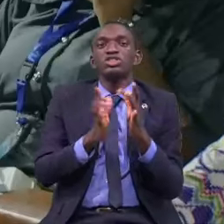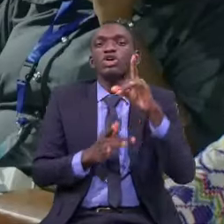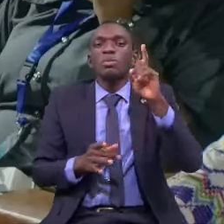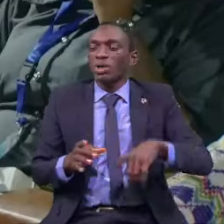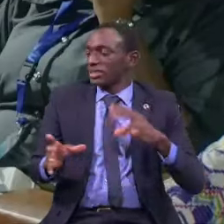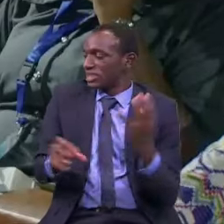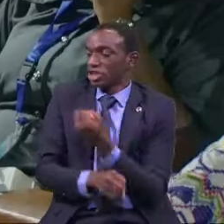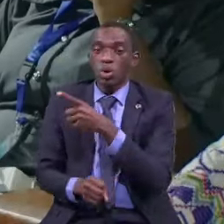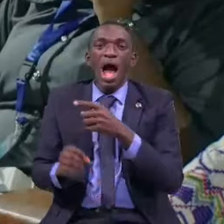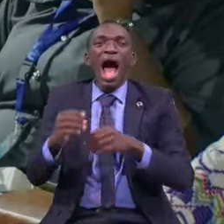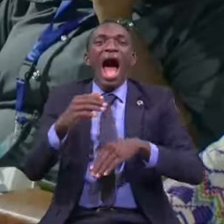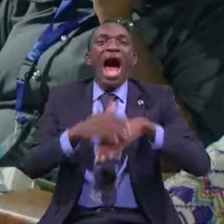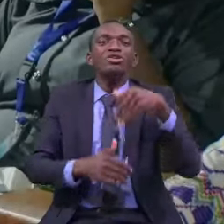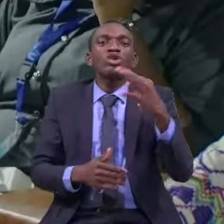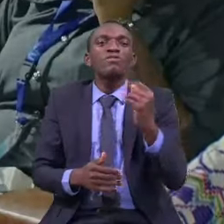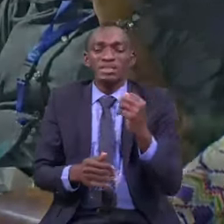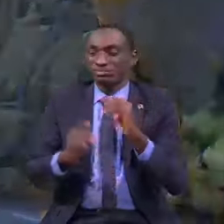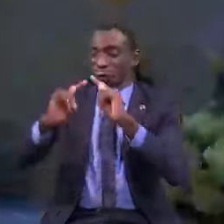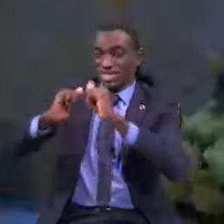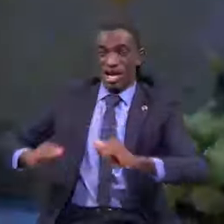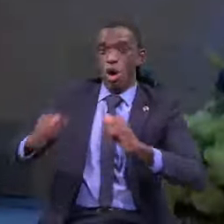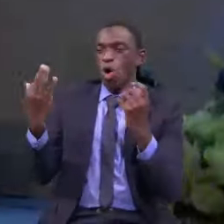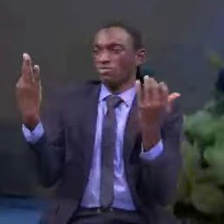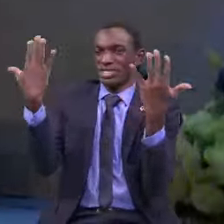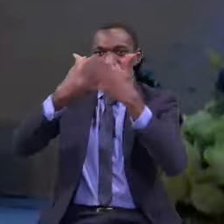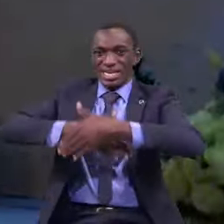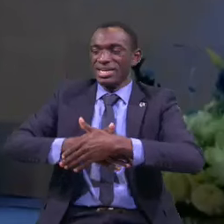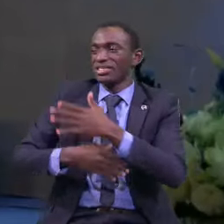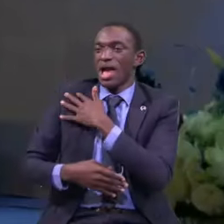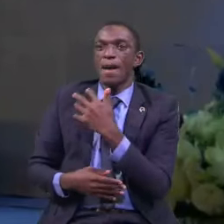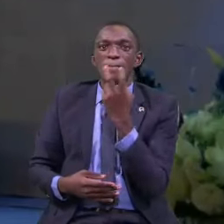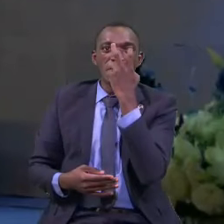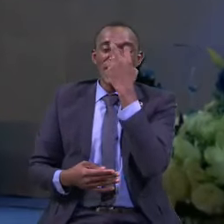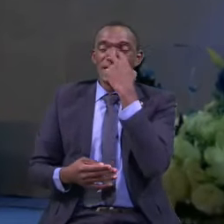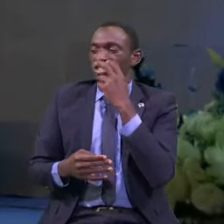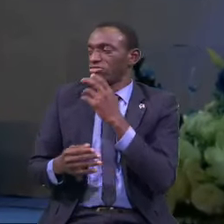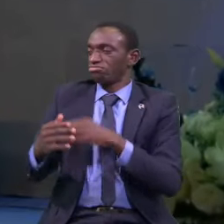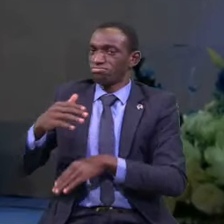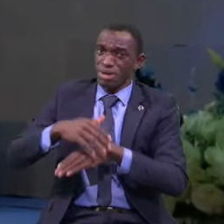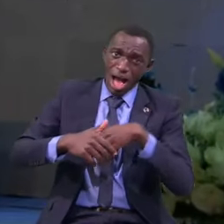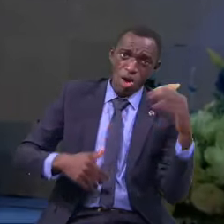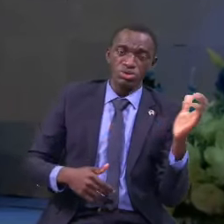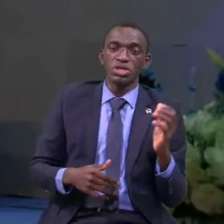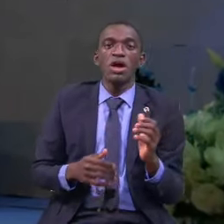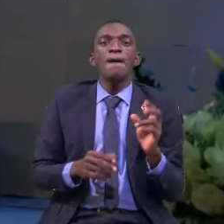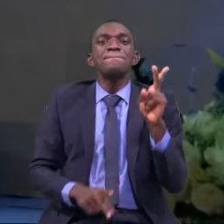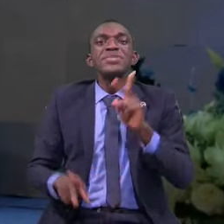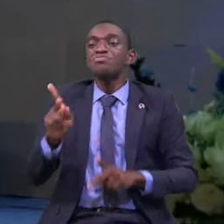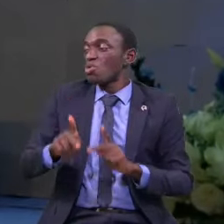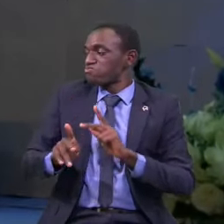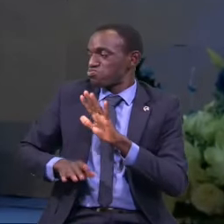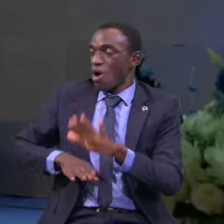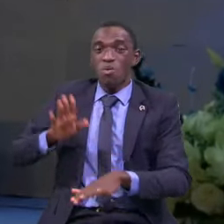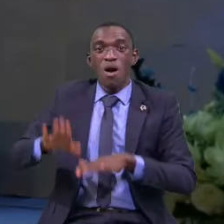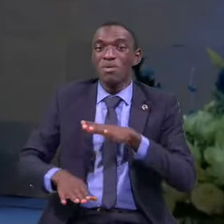The town of blindness. All the people walking about in spiritual blindness, and you